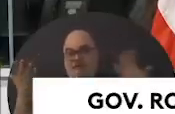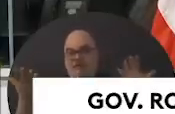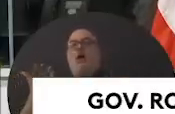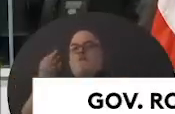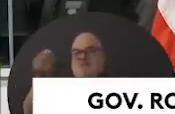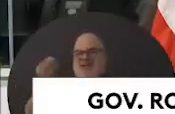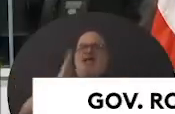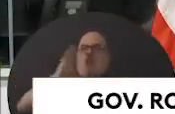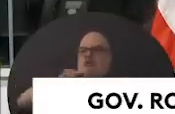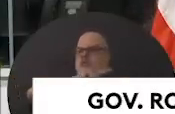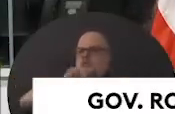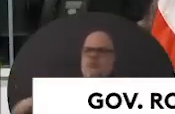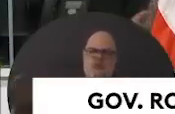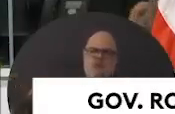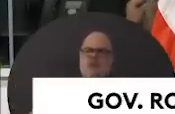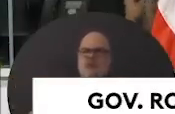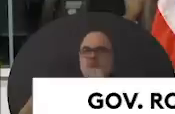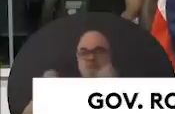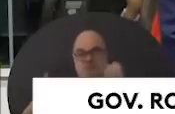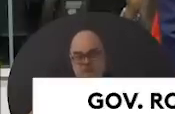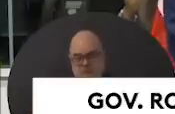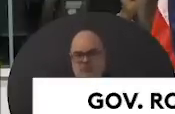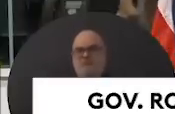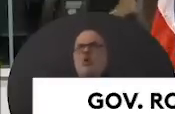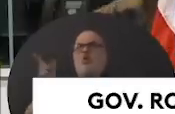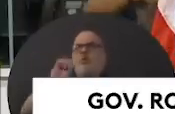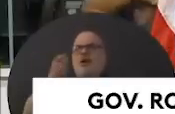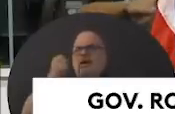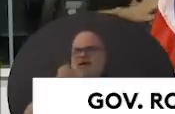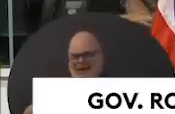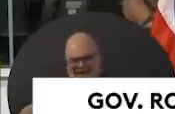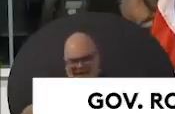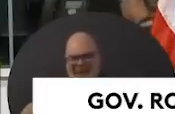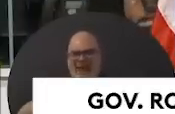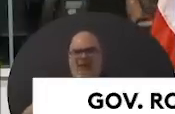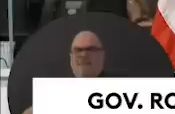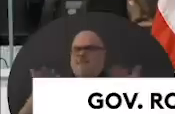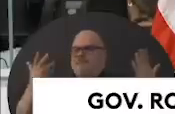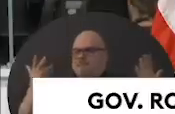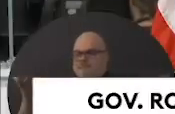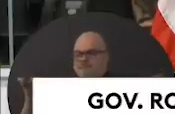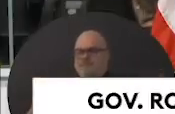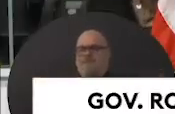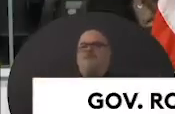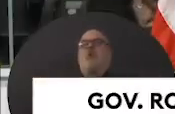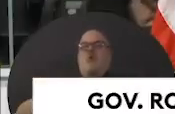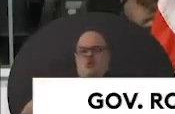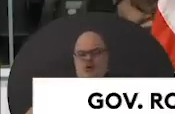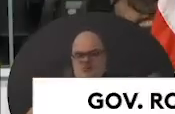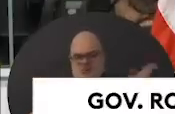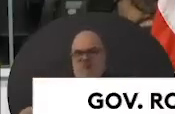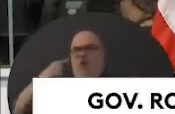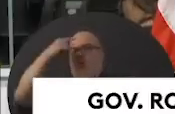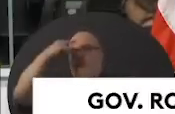Monday. Regardless of Ian's expected track intensity, we are preparing for dangerous storm